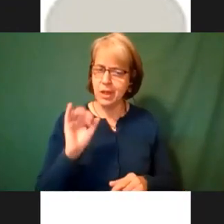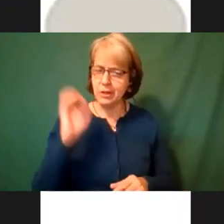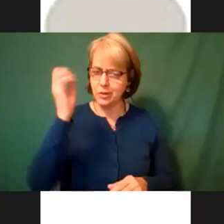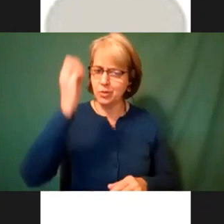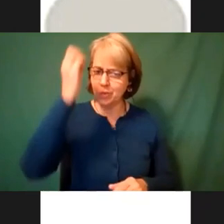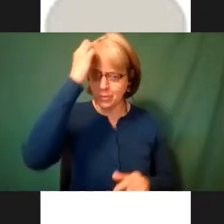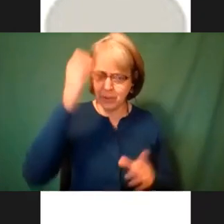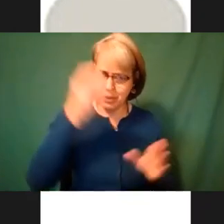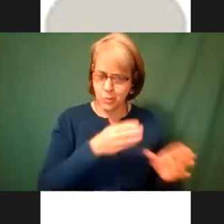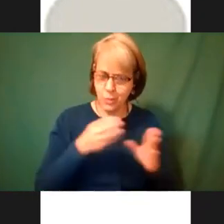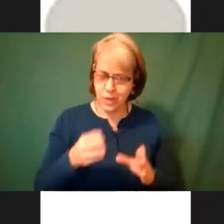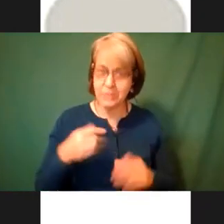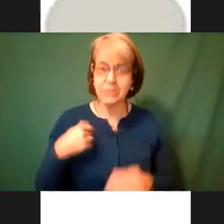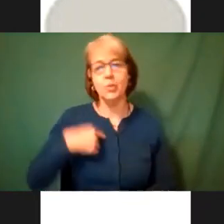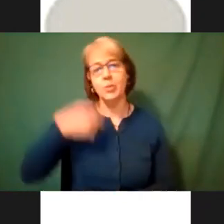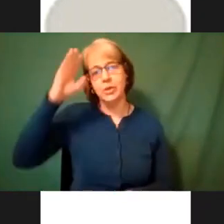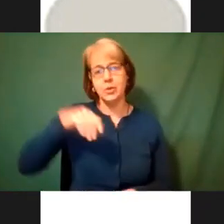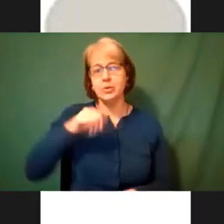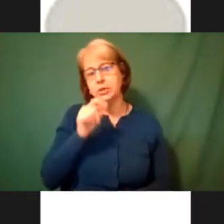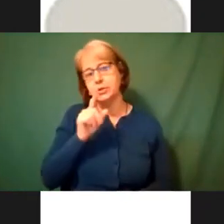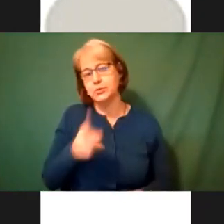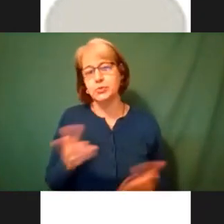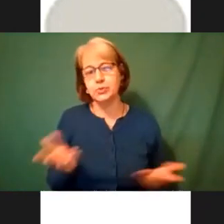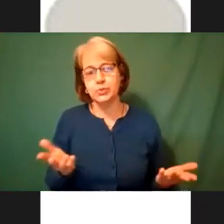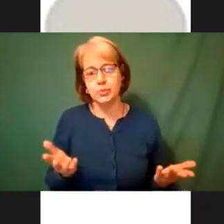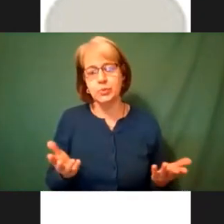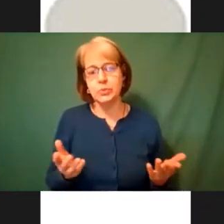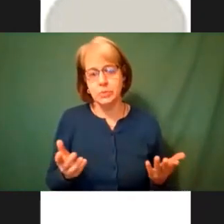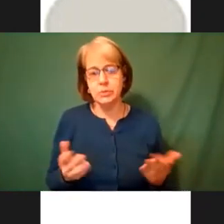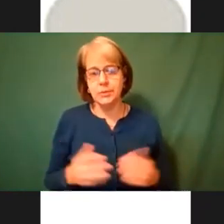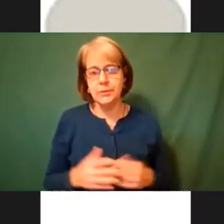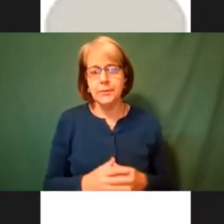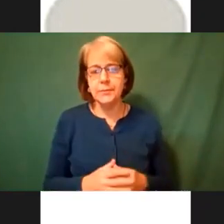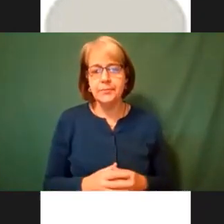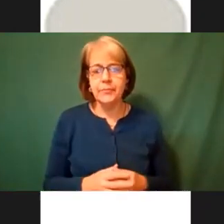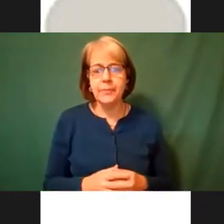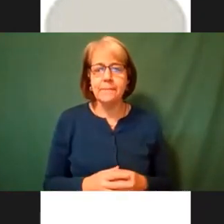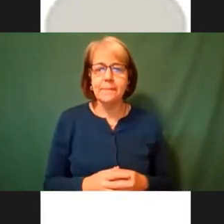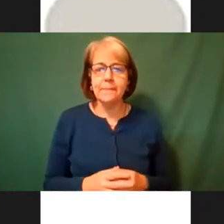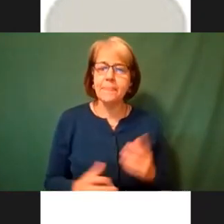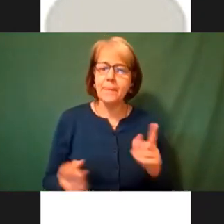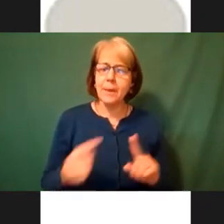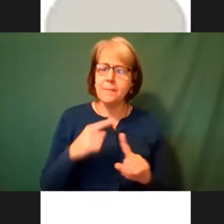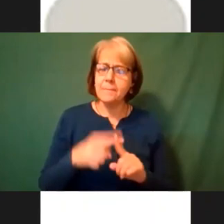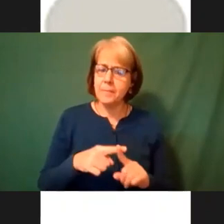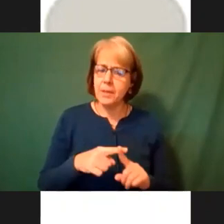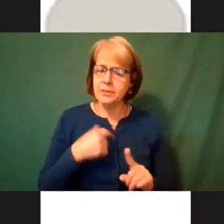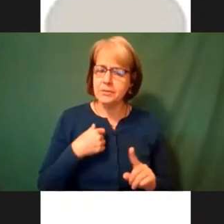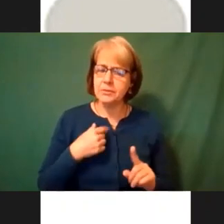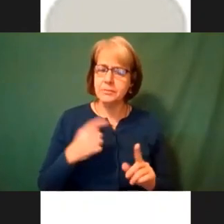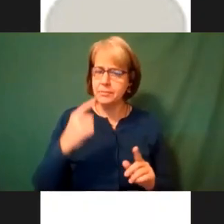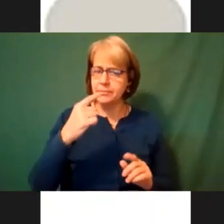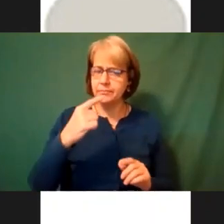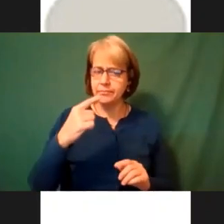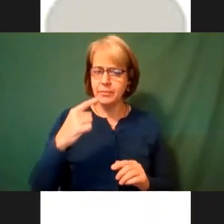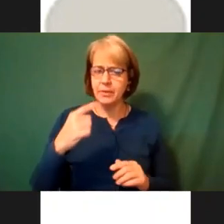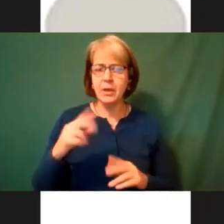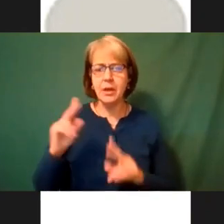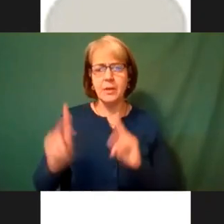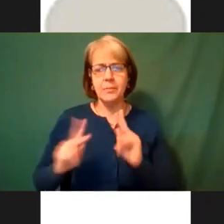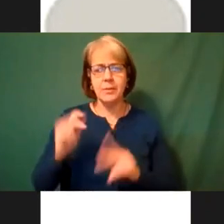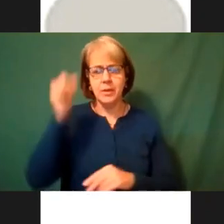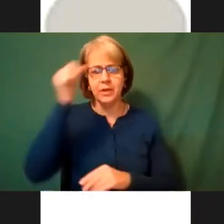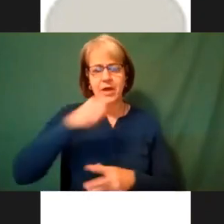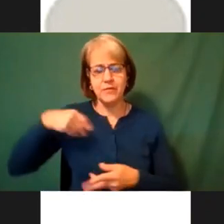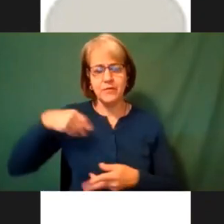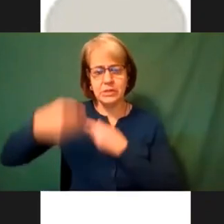that's not true. There is some of that engagement, but we also know there's a different kind of relationship between people of African descent